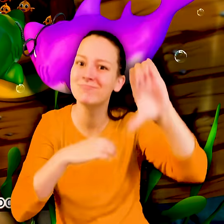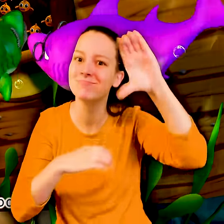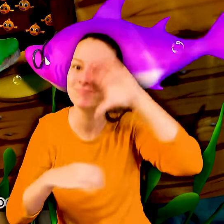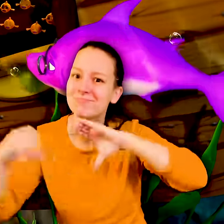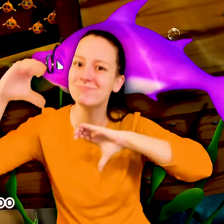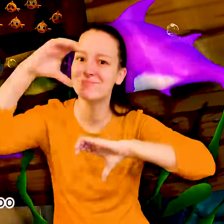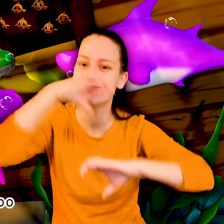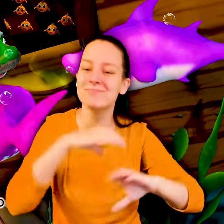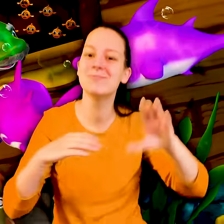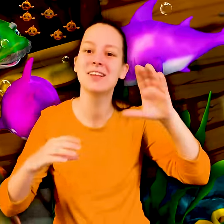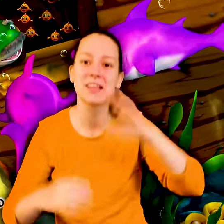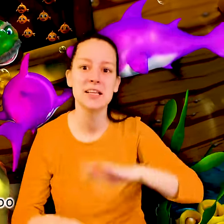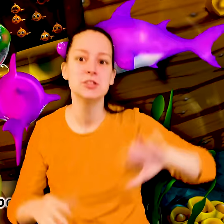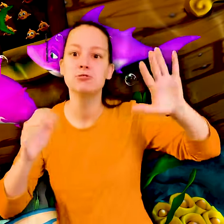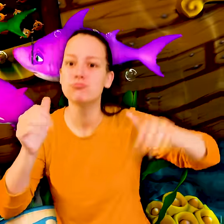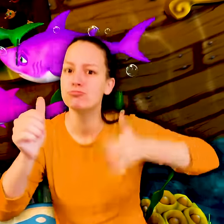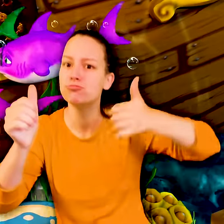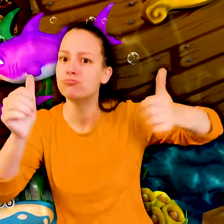let's go